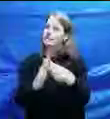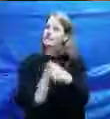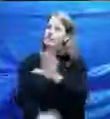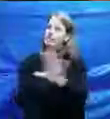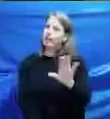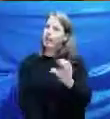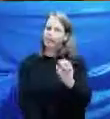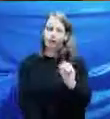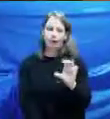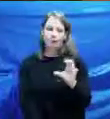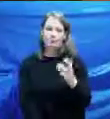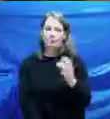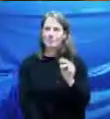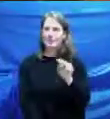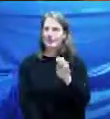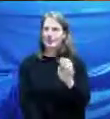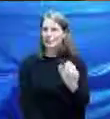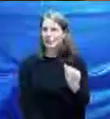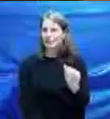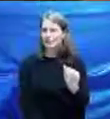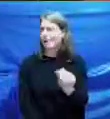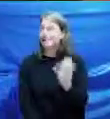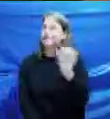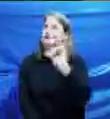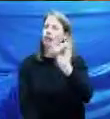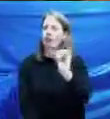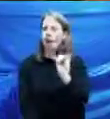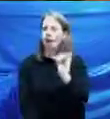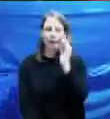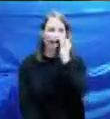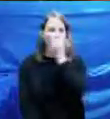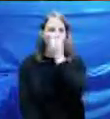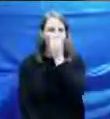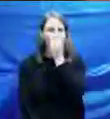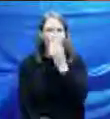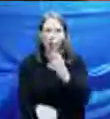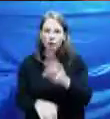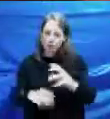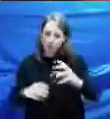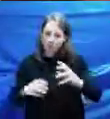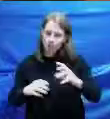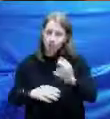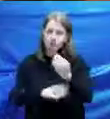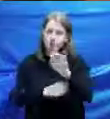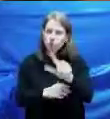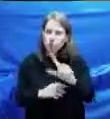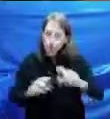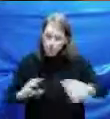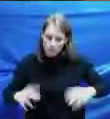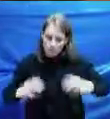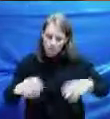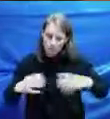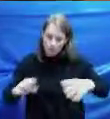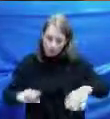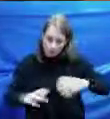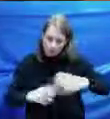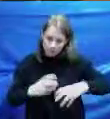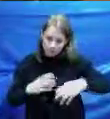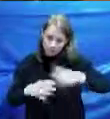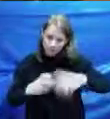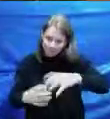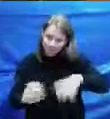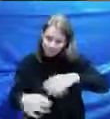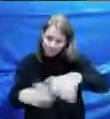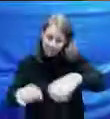the soil. We were mucking up the soil Yeah. so that we could throw seeds at it. And the essential way to do that prior to a text is to ask them to